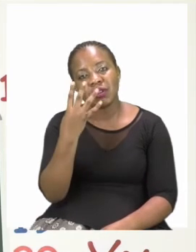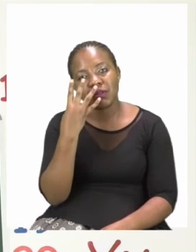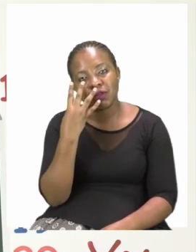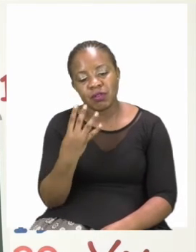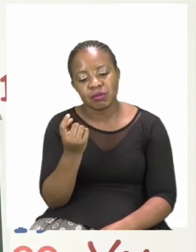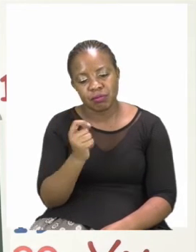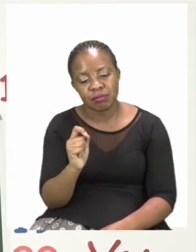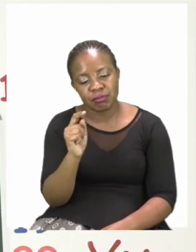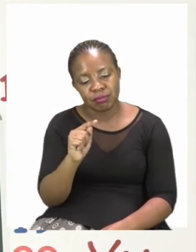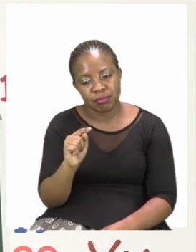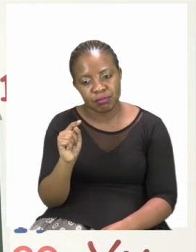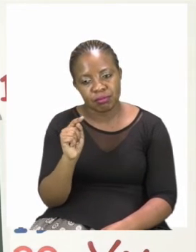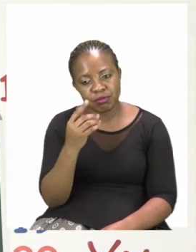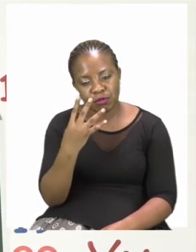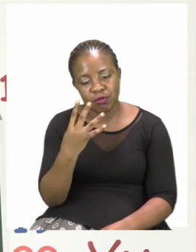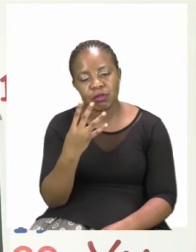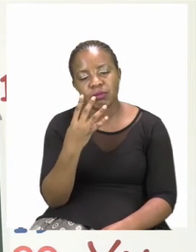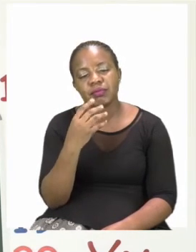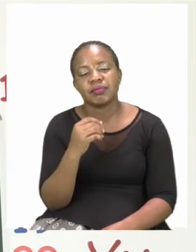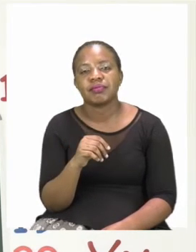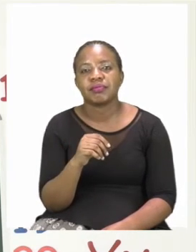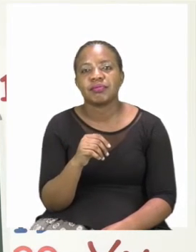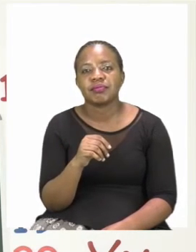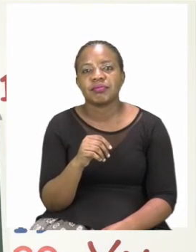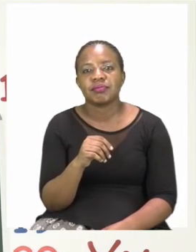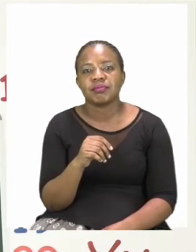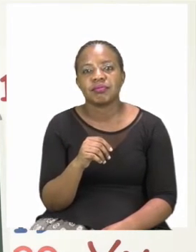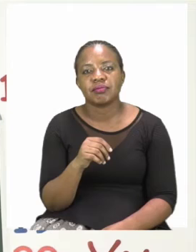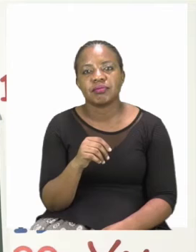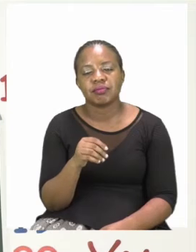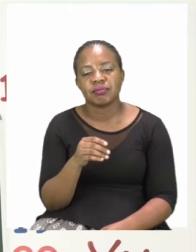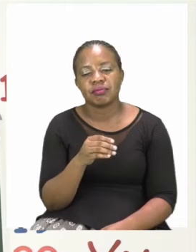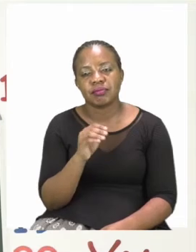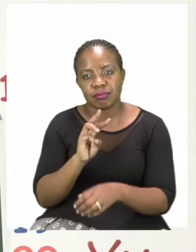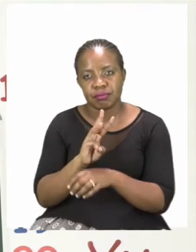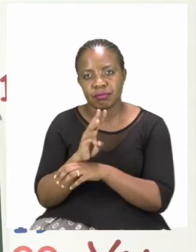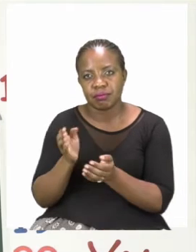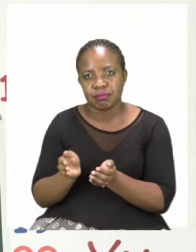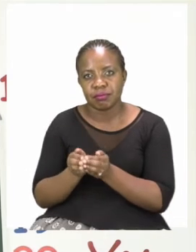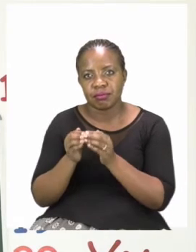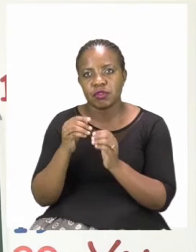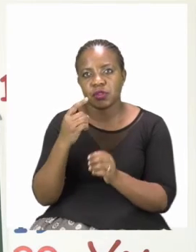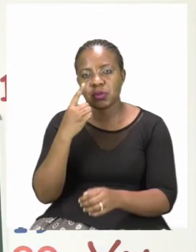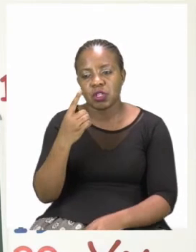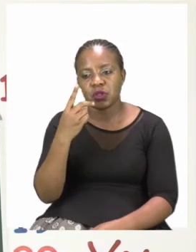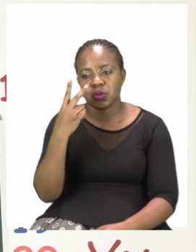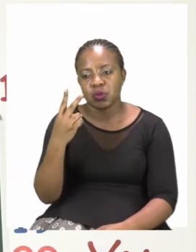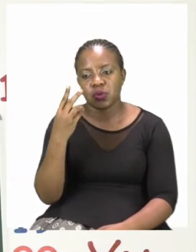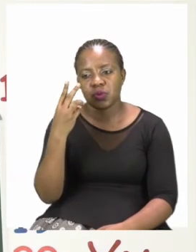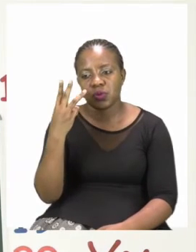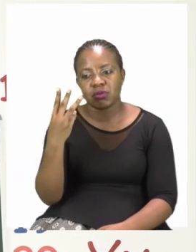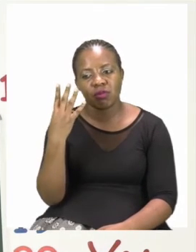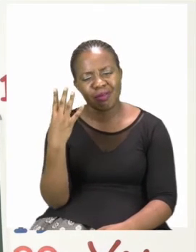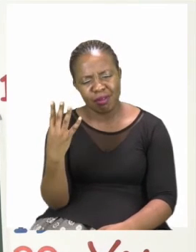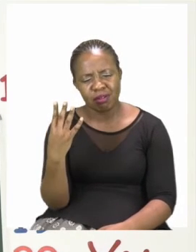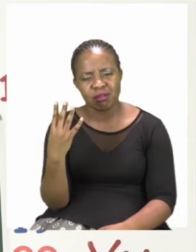wolf following his poor brother. They both got into the house of wood and closed the